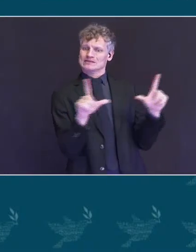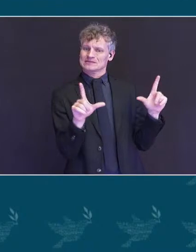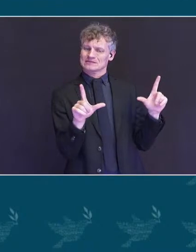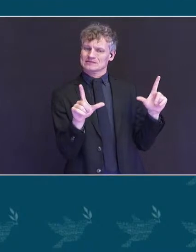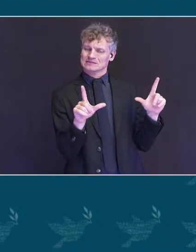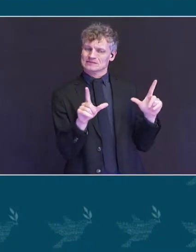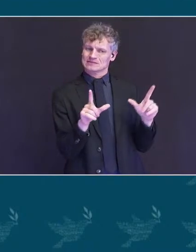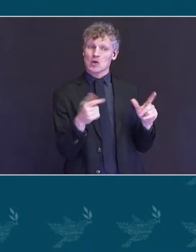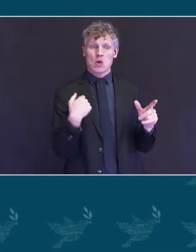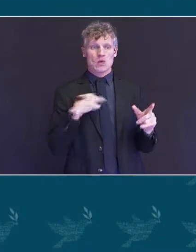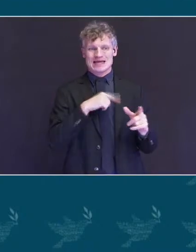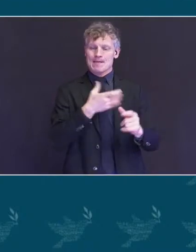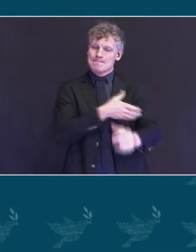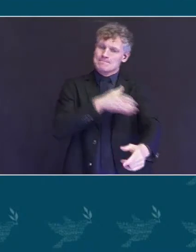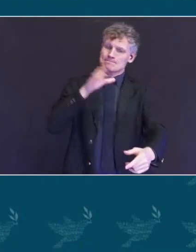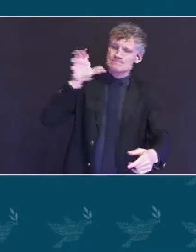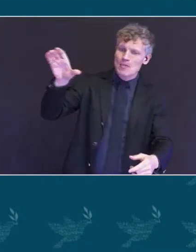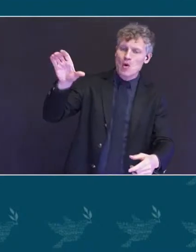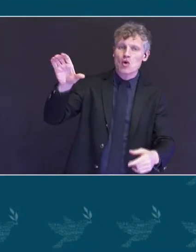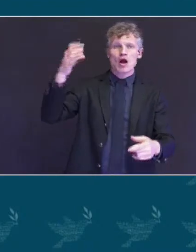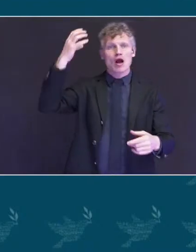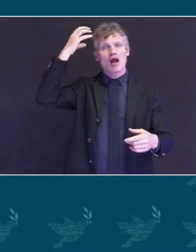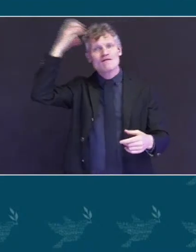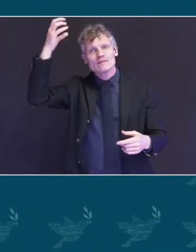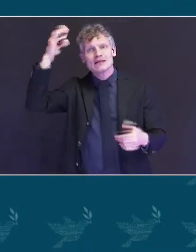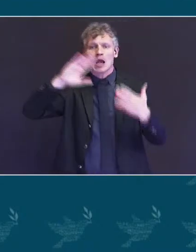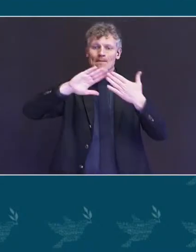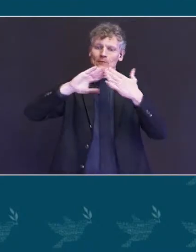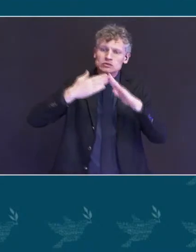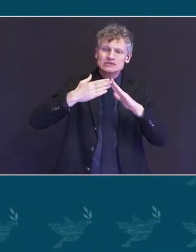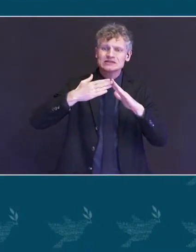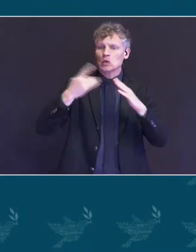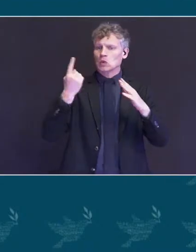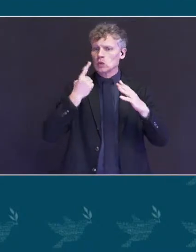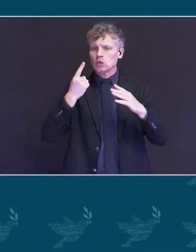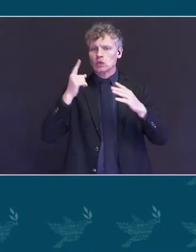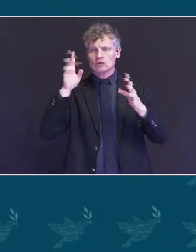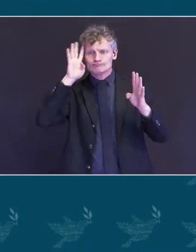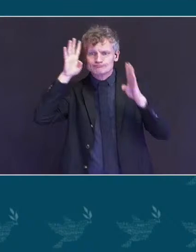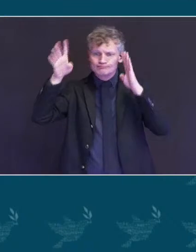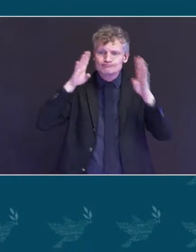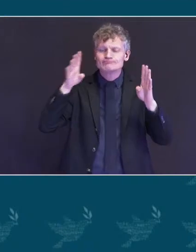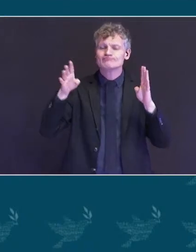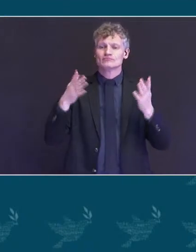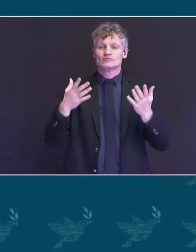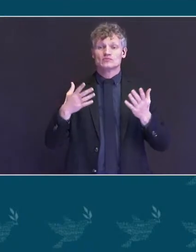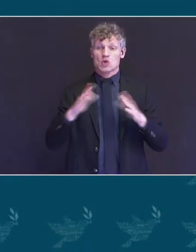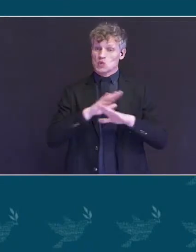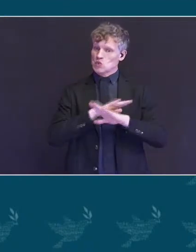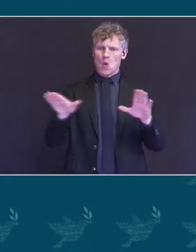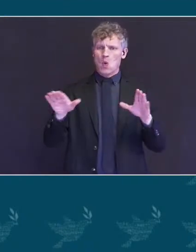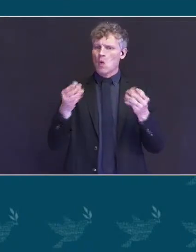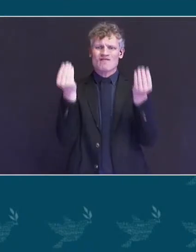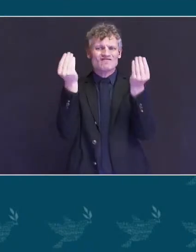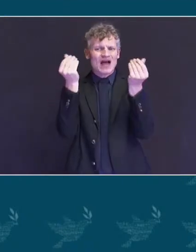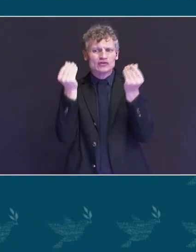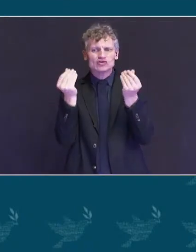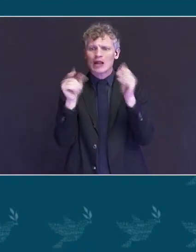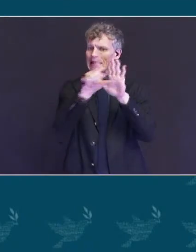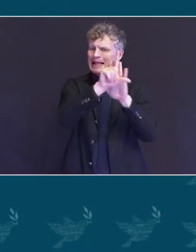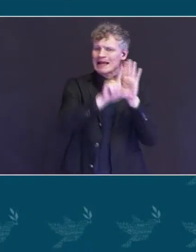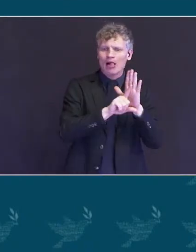governments, educators, and communities to create and adapt content without the financial or legal barrier. Governments